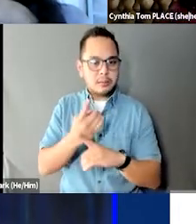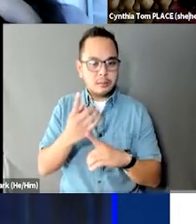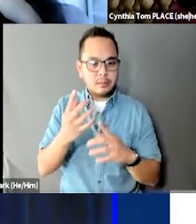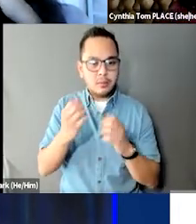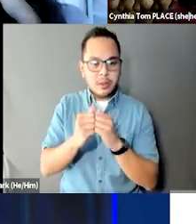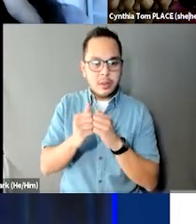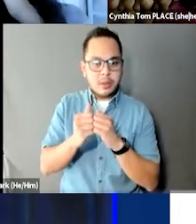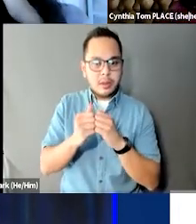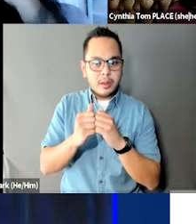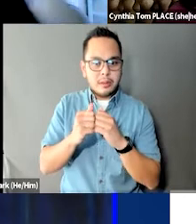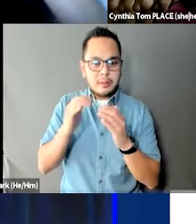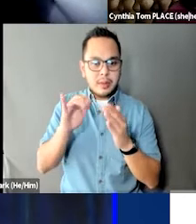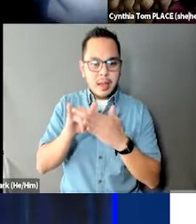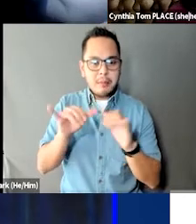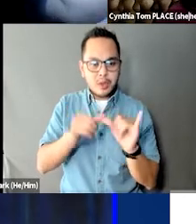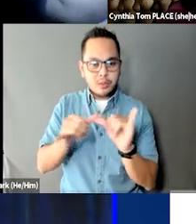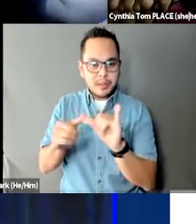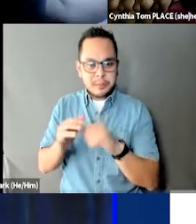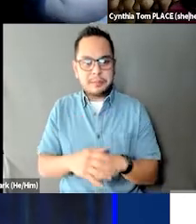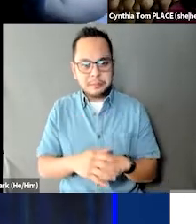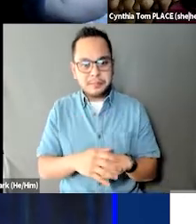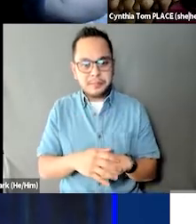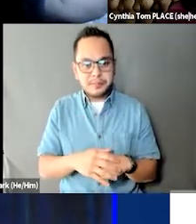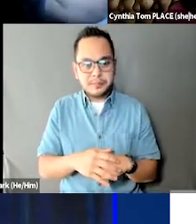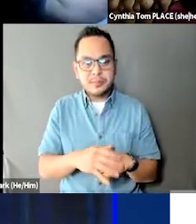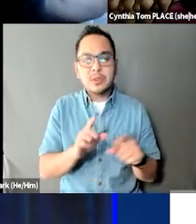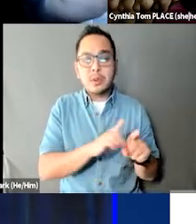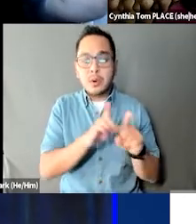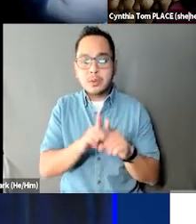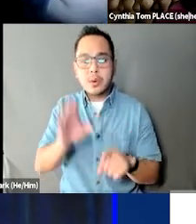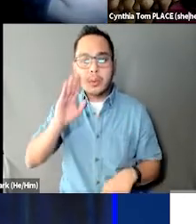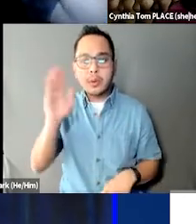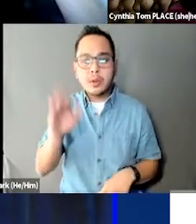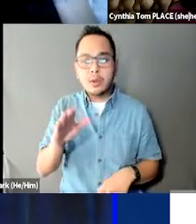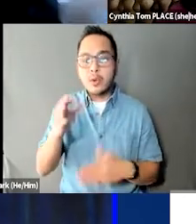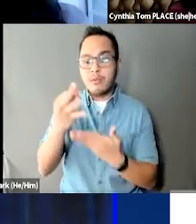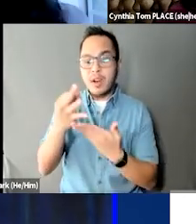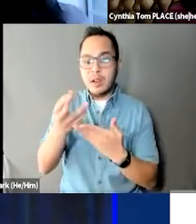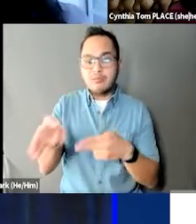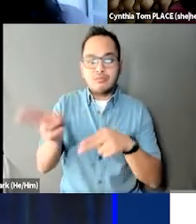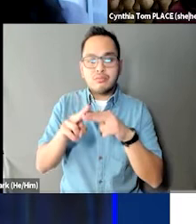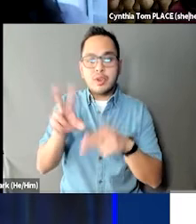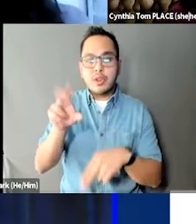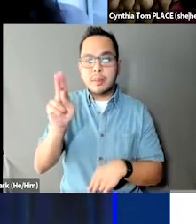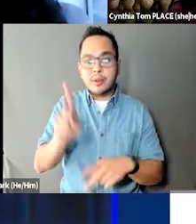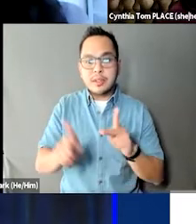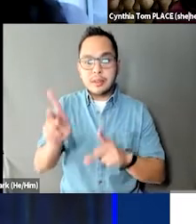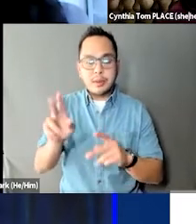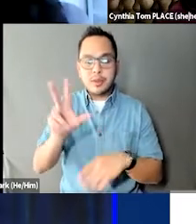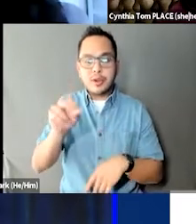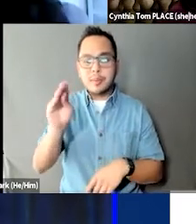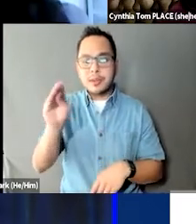of measurement, as well as we knew that our funding increased by 30% to communities of color. So before we